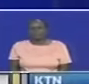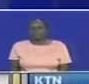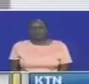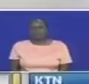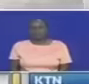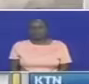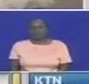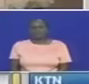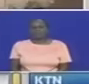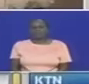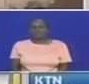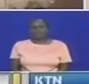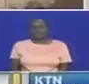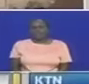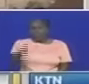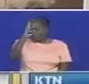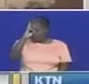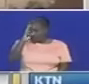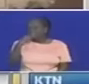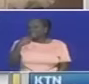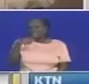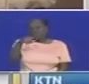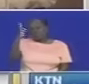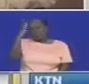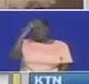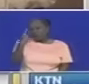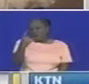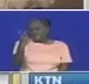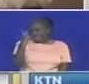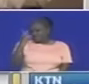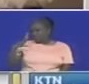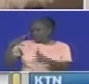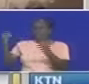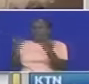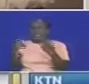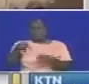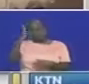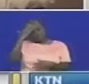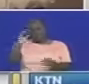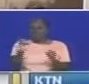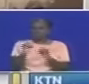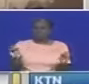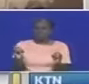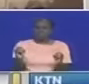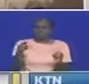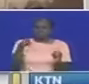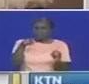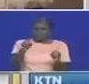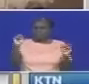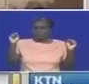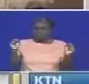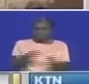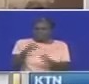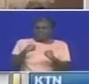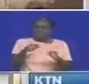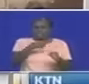What we do know tonight is that police are saying they do not know where one Hemed, Salim Hemed, is. He's a man who has been labeled as